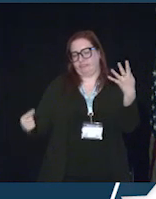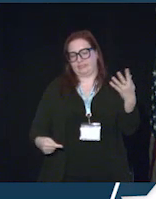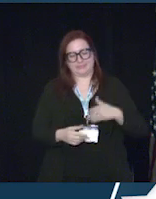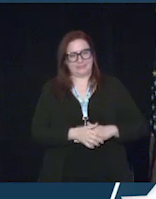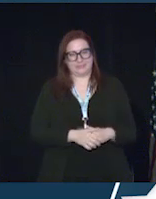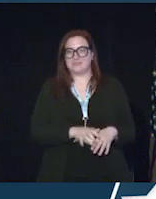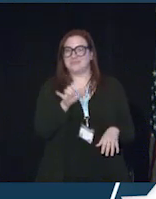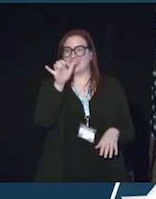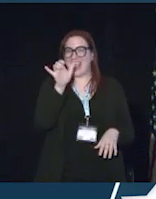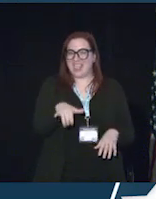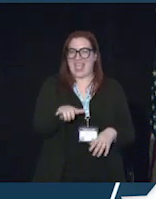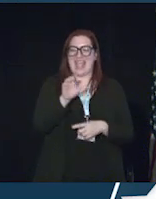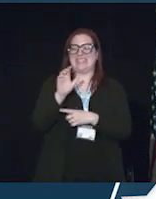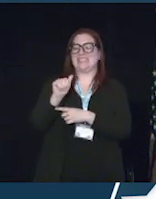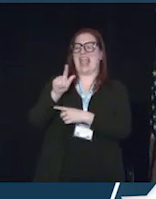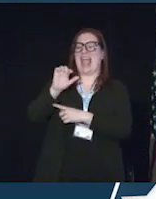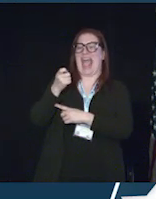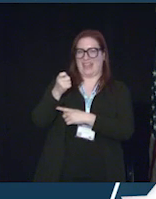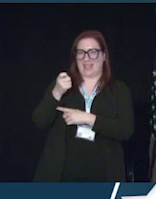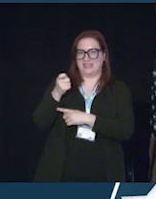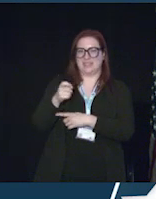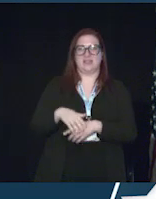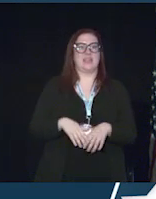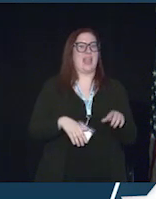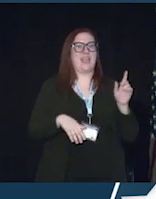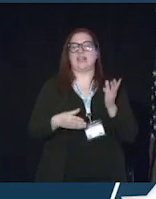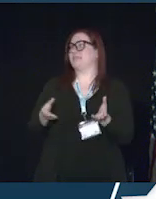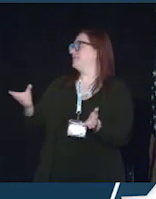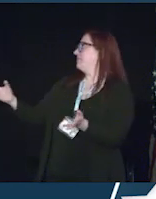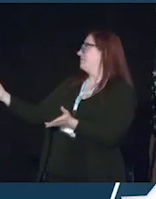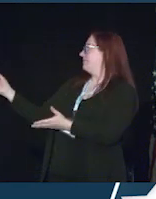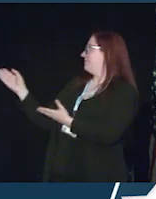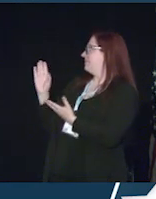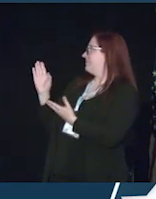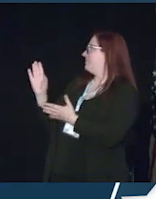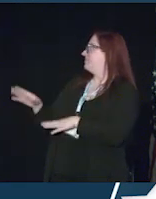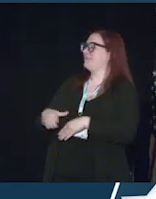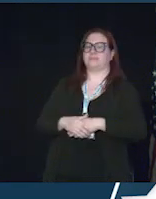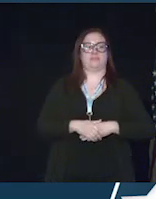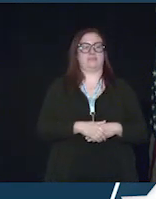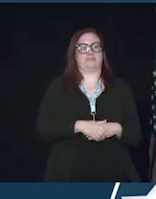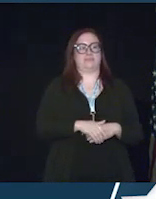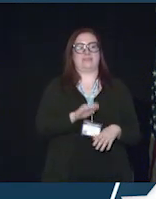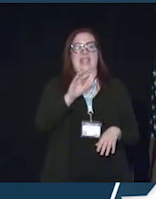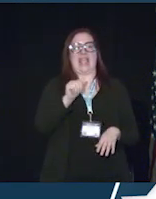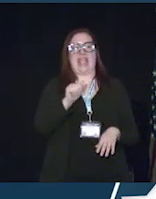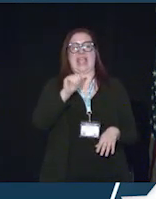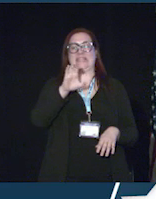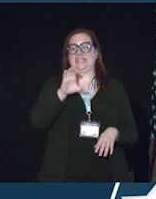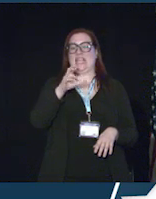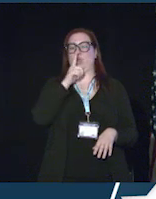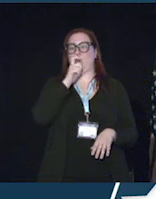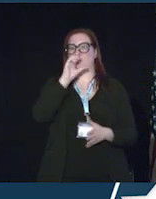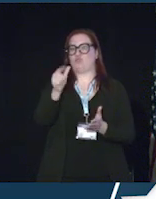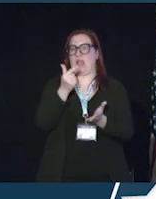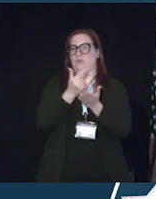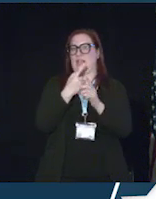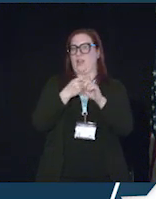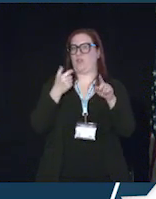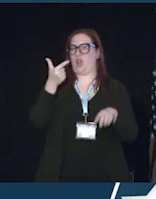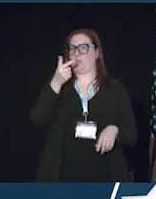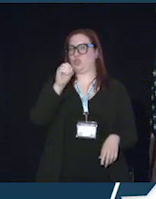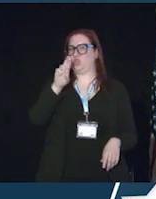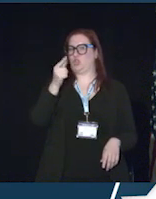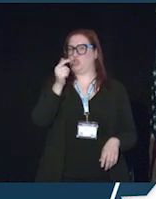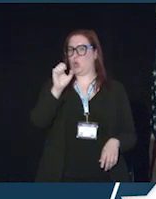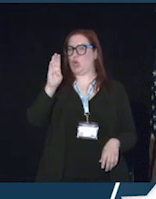So that's Alex Lee, and this is AC Heigl, a cheerleader who graduated from George Mason